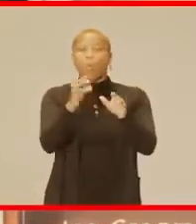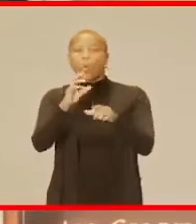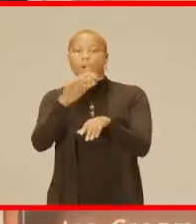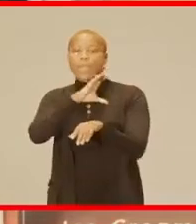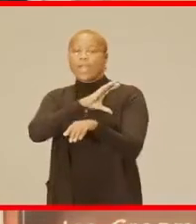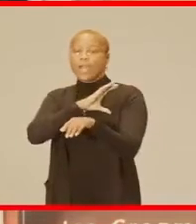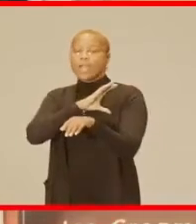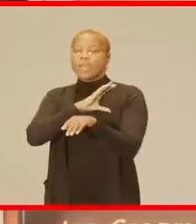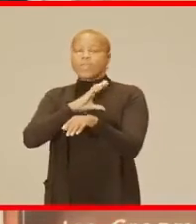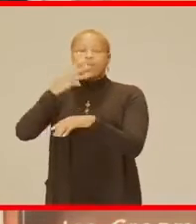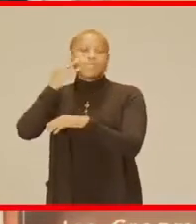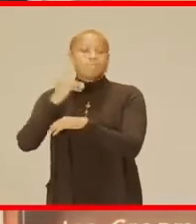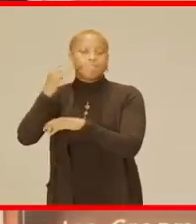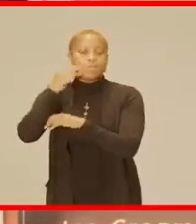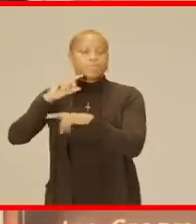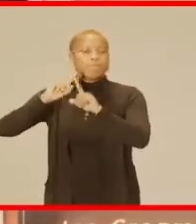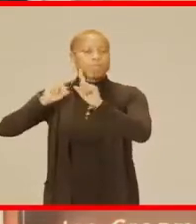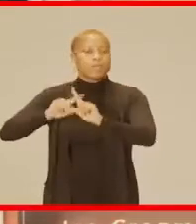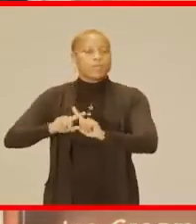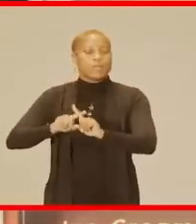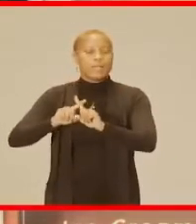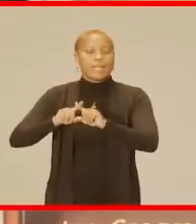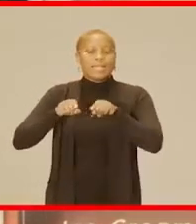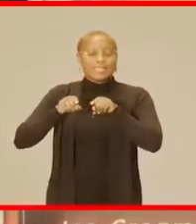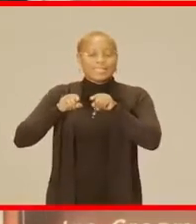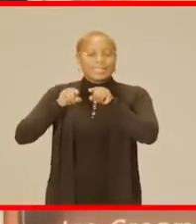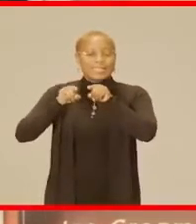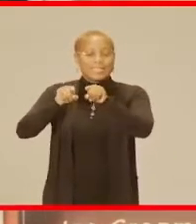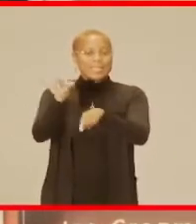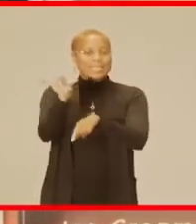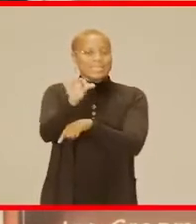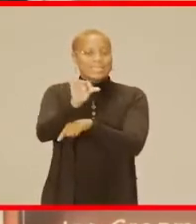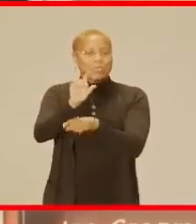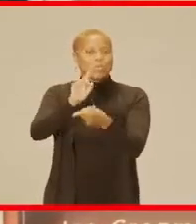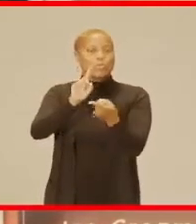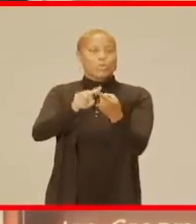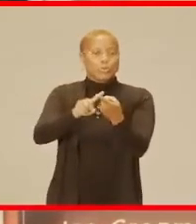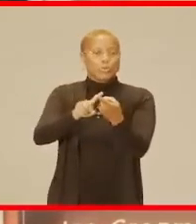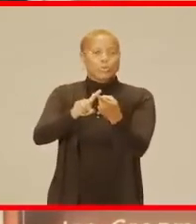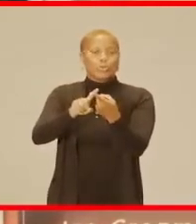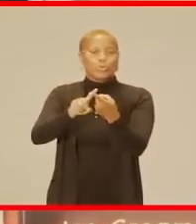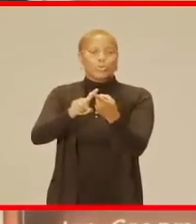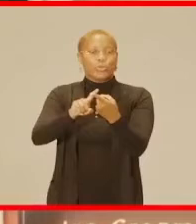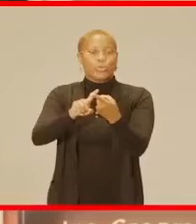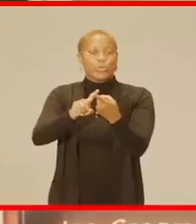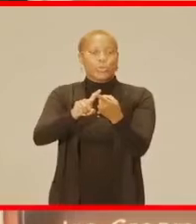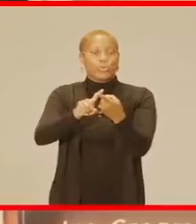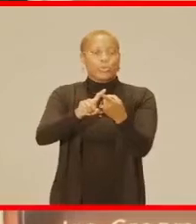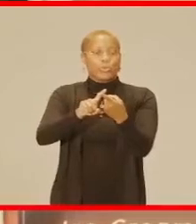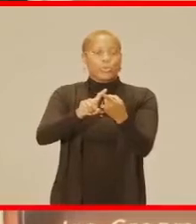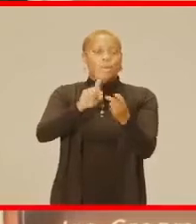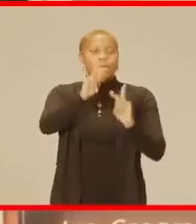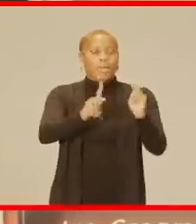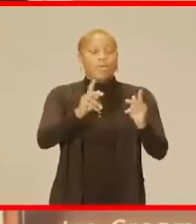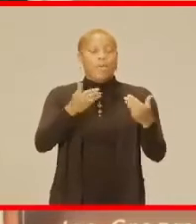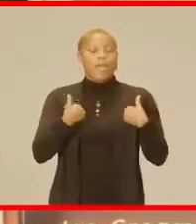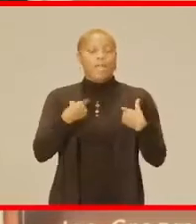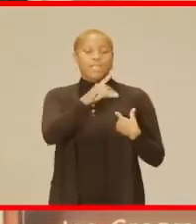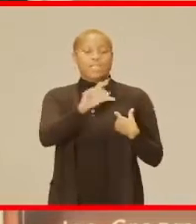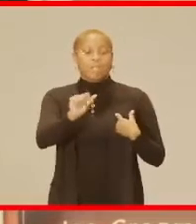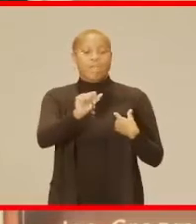that go through situations similar to situations that people go through with physical disabilities.